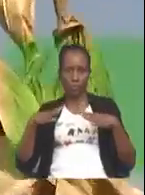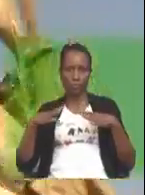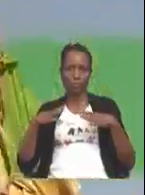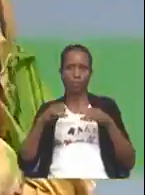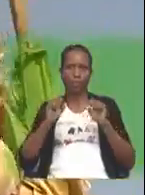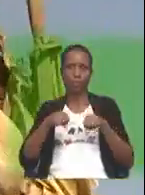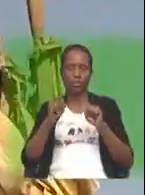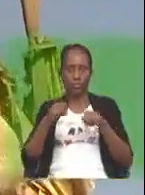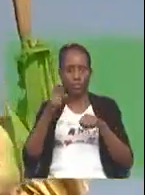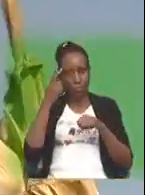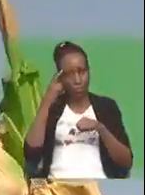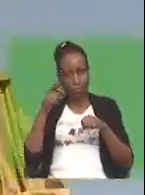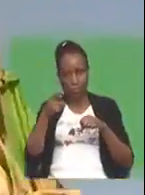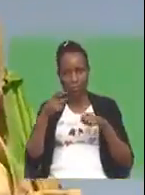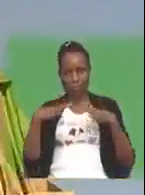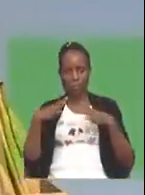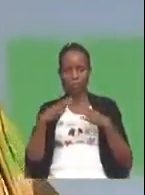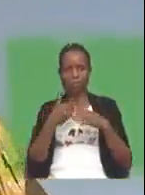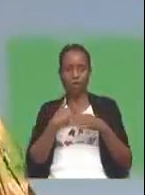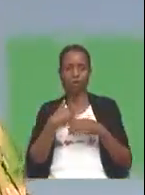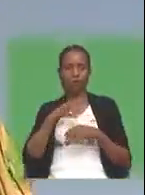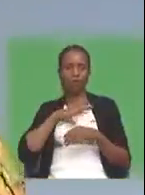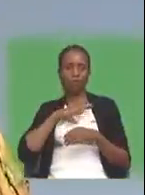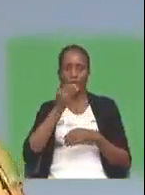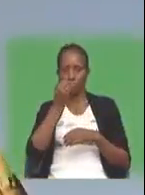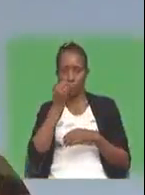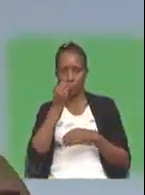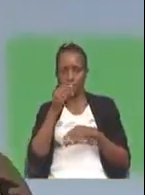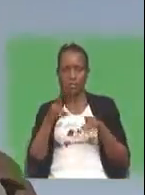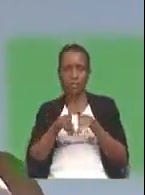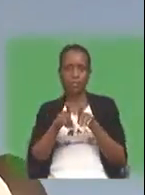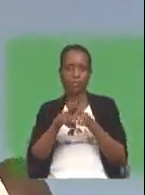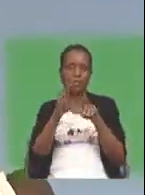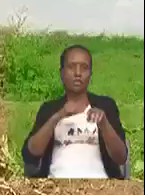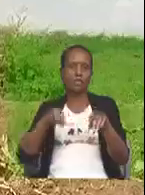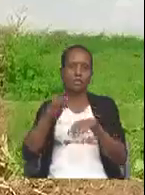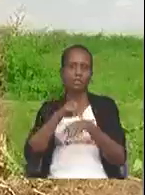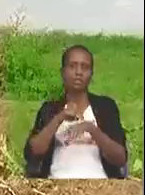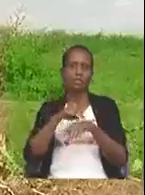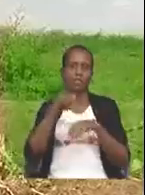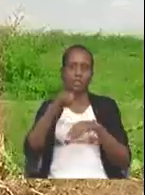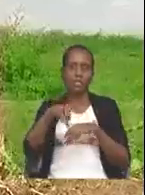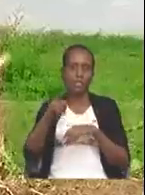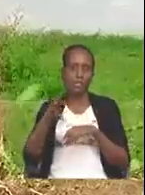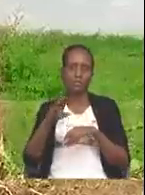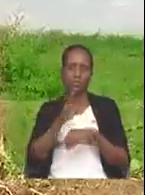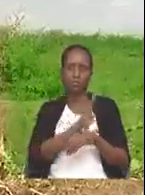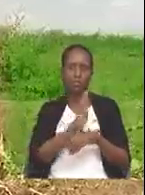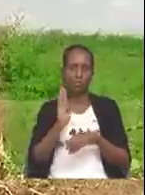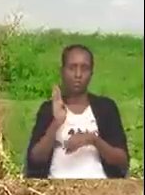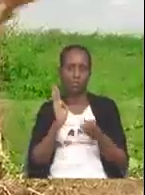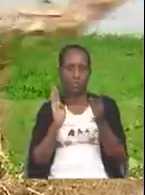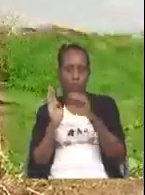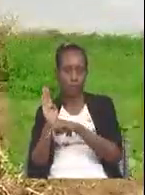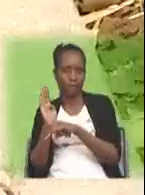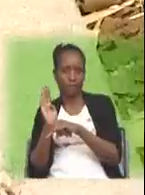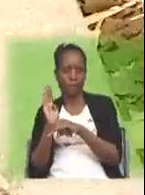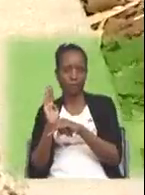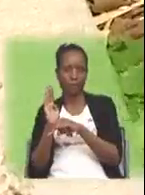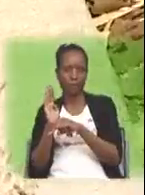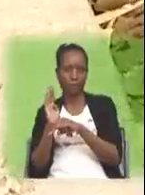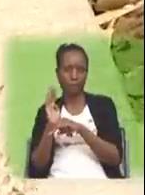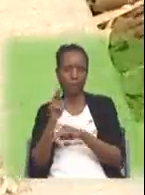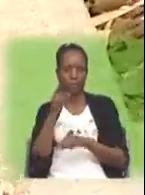to be self-reliant by producing their own food, and by the National Irrigation Board coming in, this has been